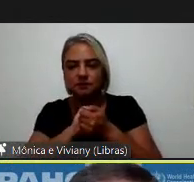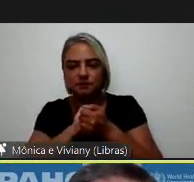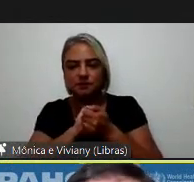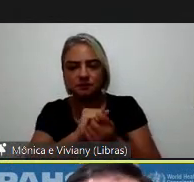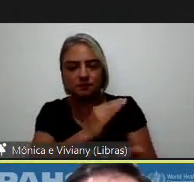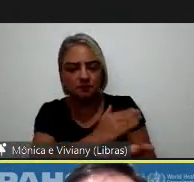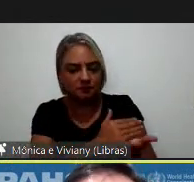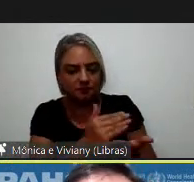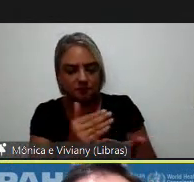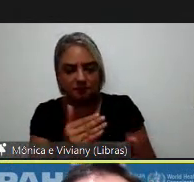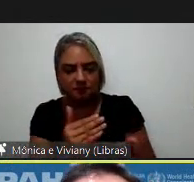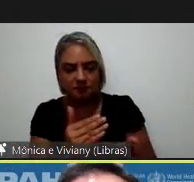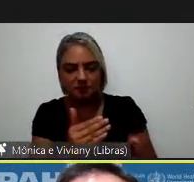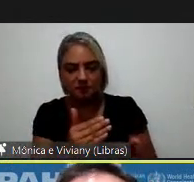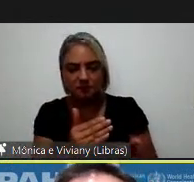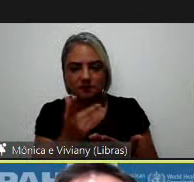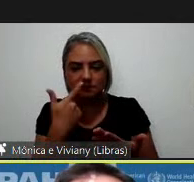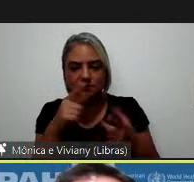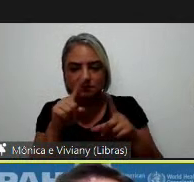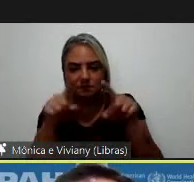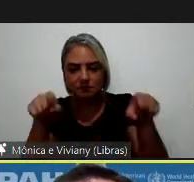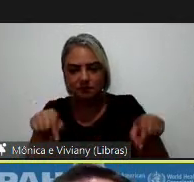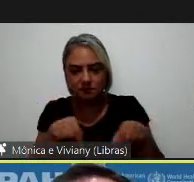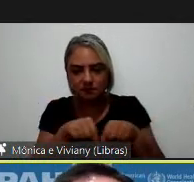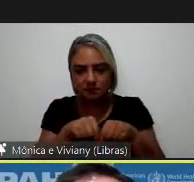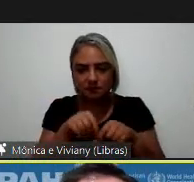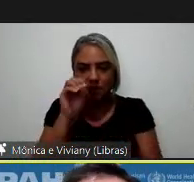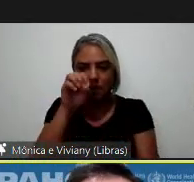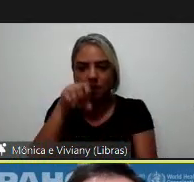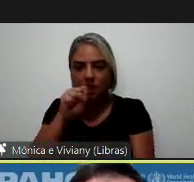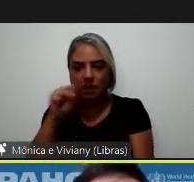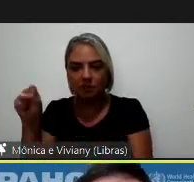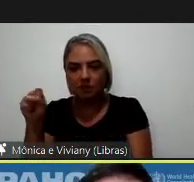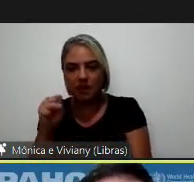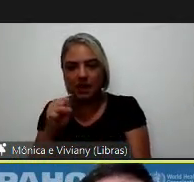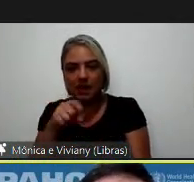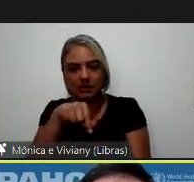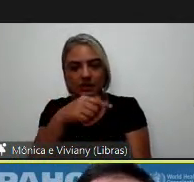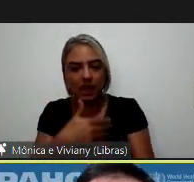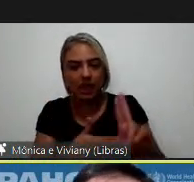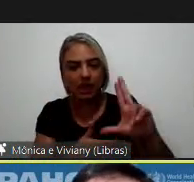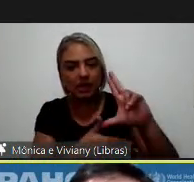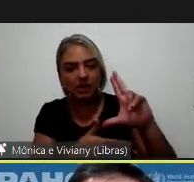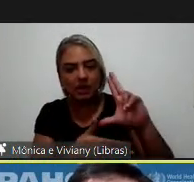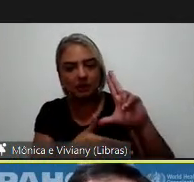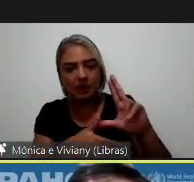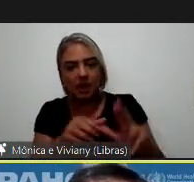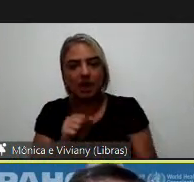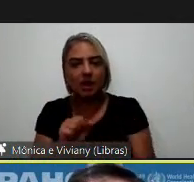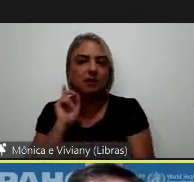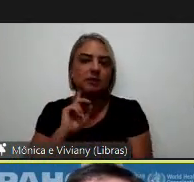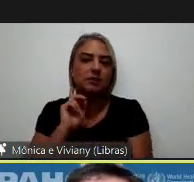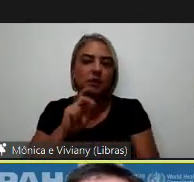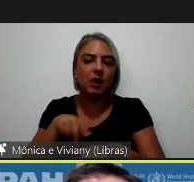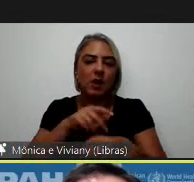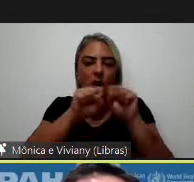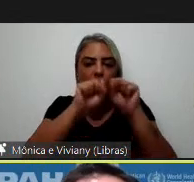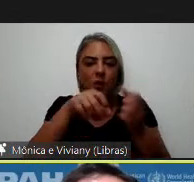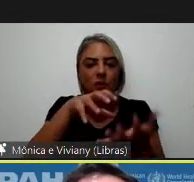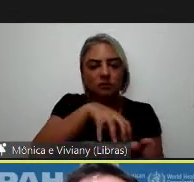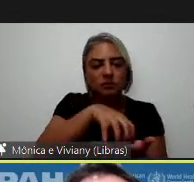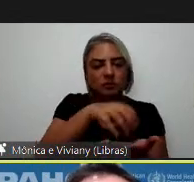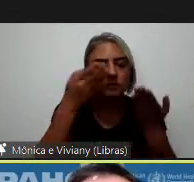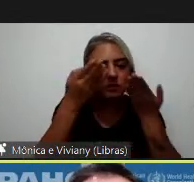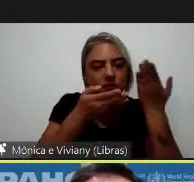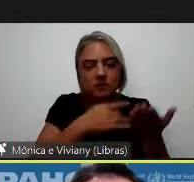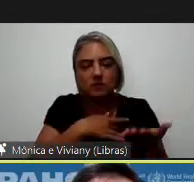I celebrate you all. I congratulate you all from the WHO office here in Washington. It